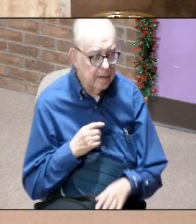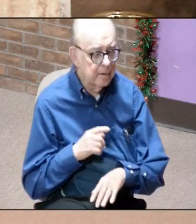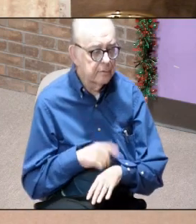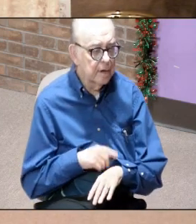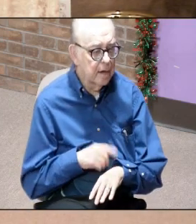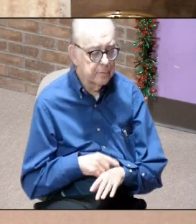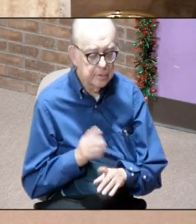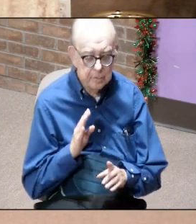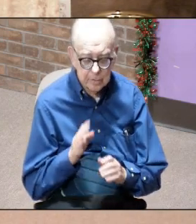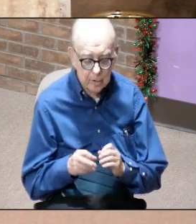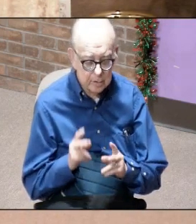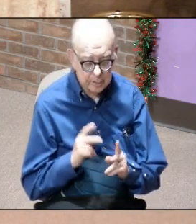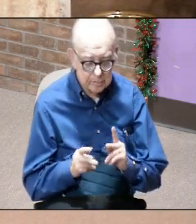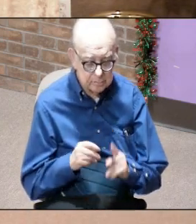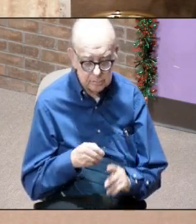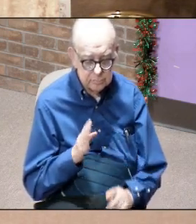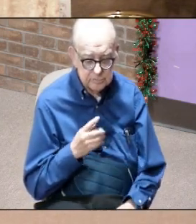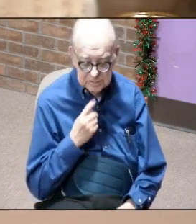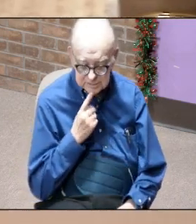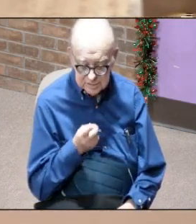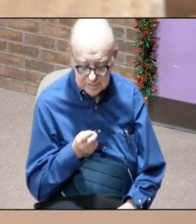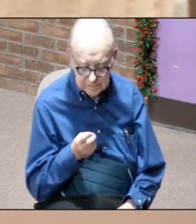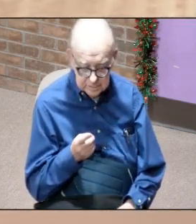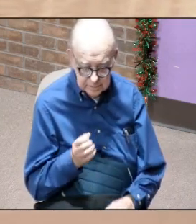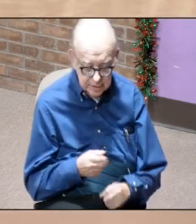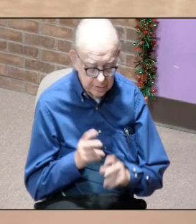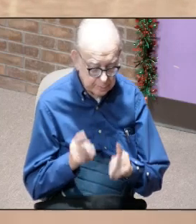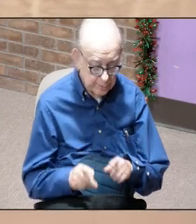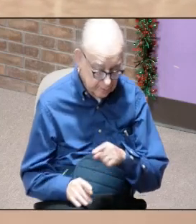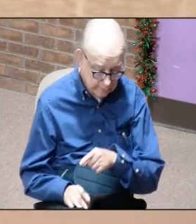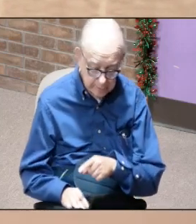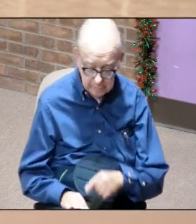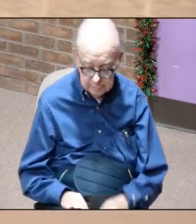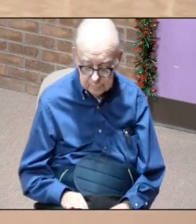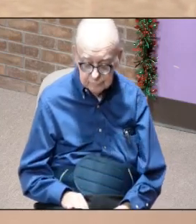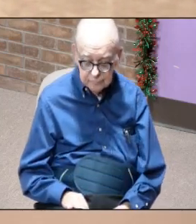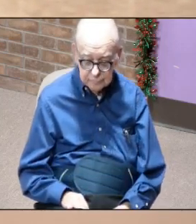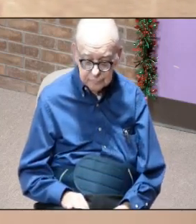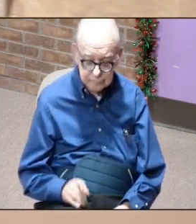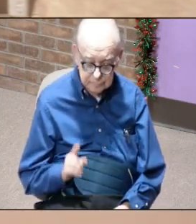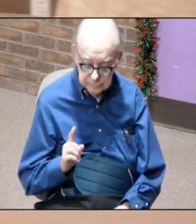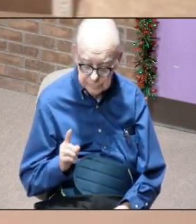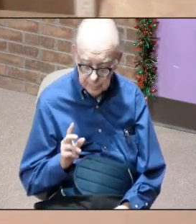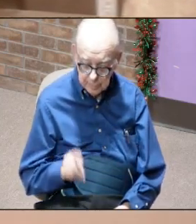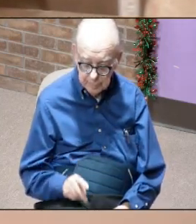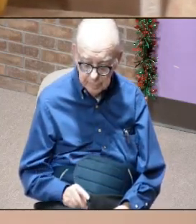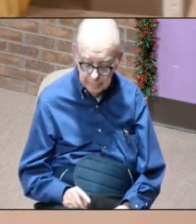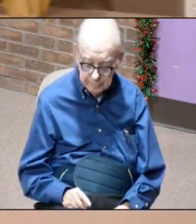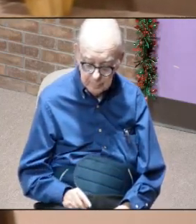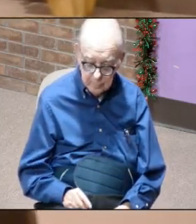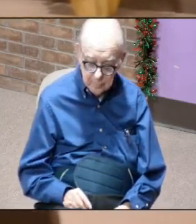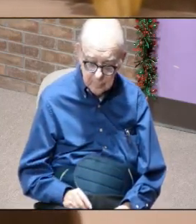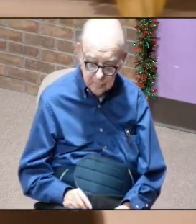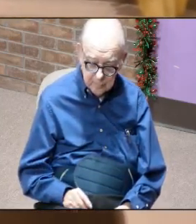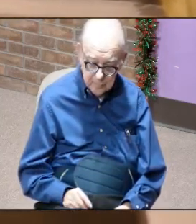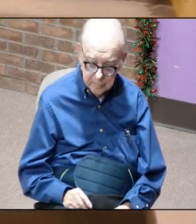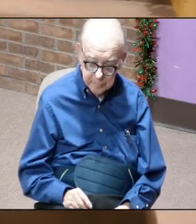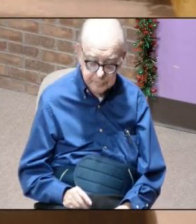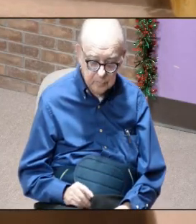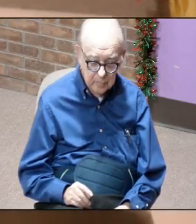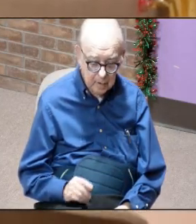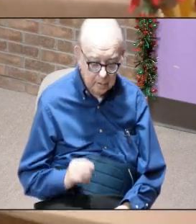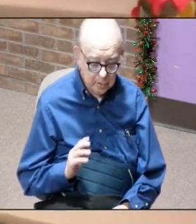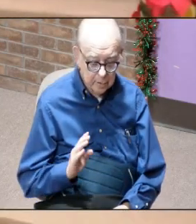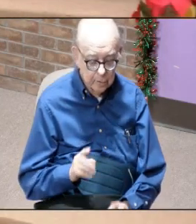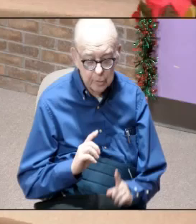today. And God says, you know what? I got this person over here. They're the 1 millionth. They're the 1 millionth. Will you go talk